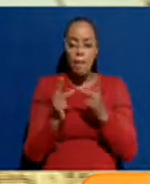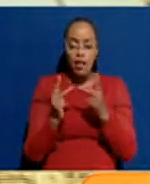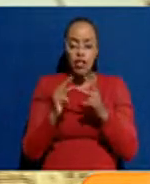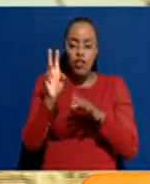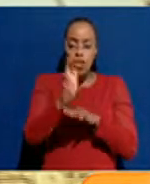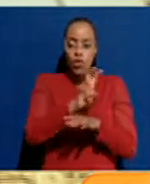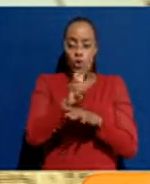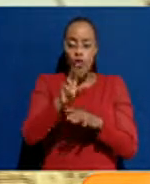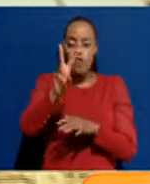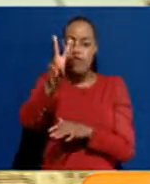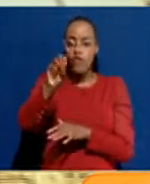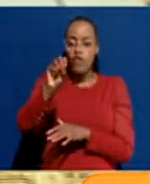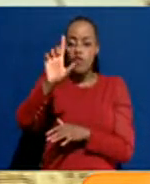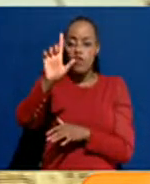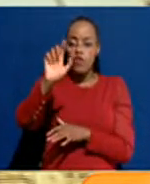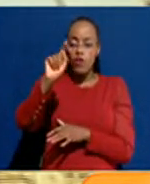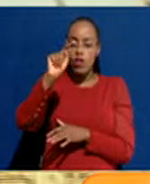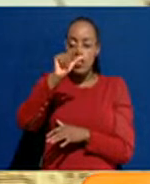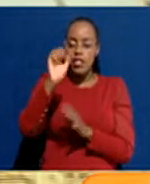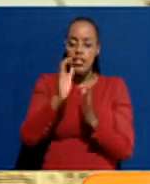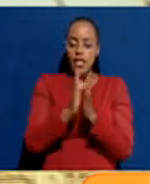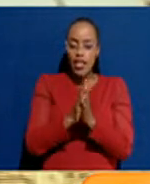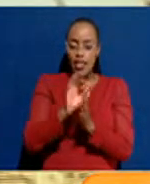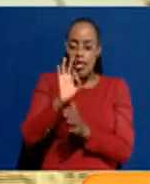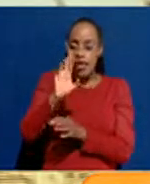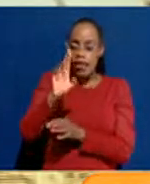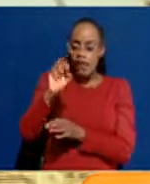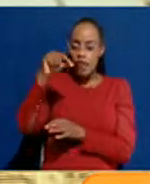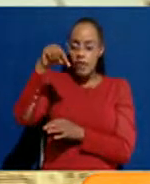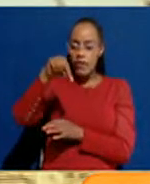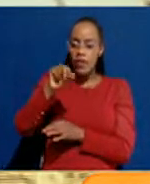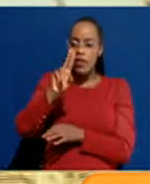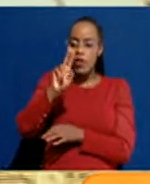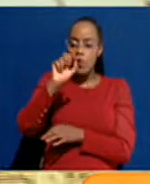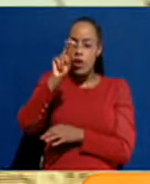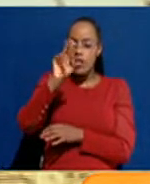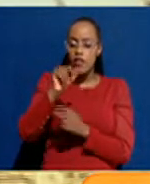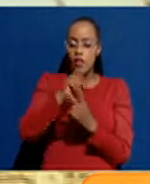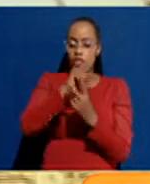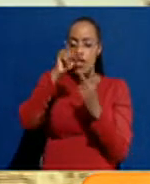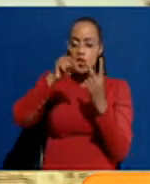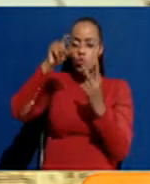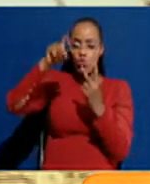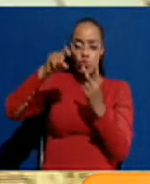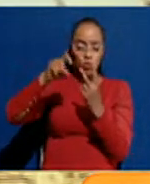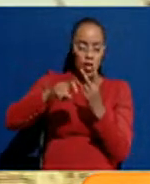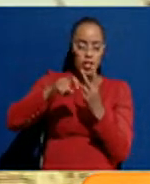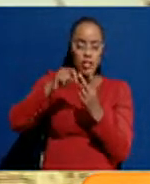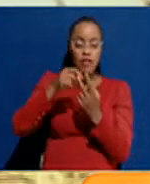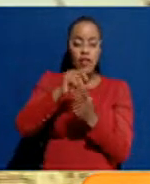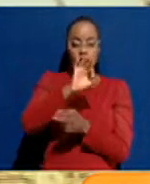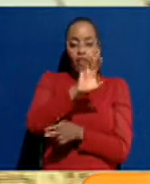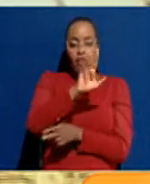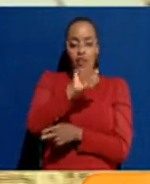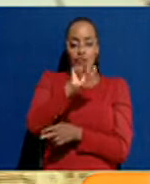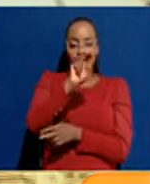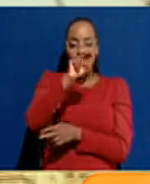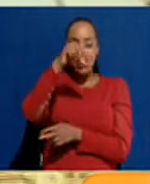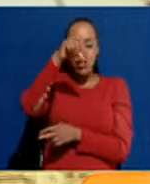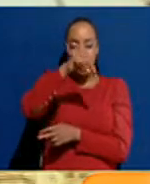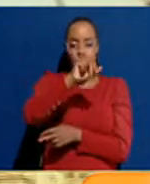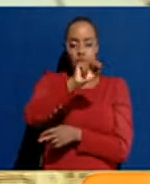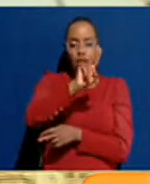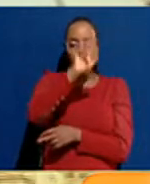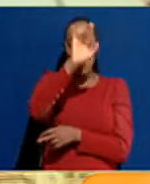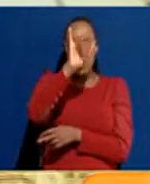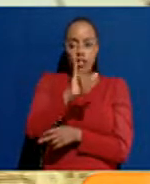monitor the voltage and the frequency. Those are the two key parameters that are always monitored. The frequency in Kenya across all